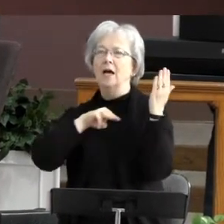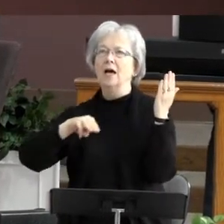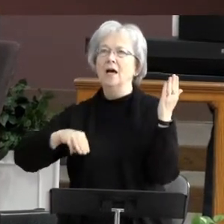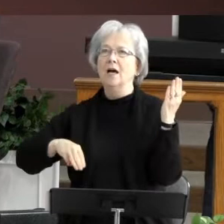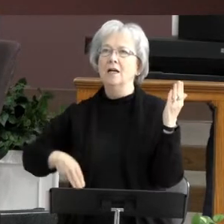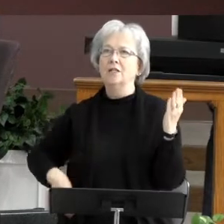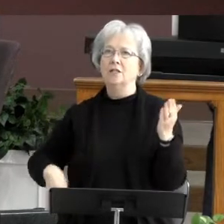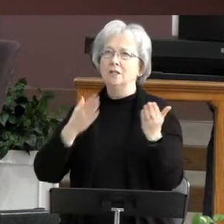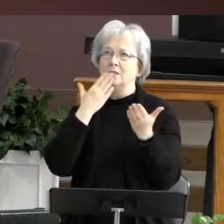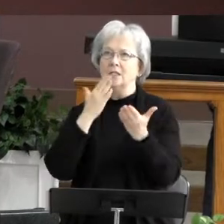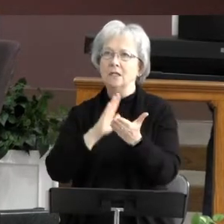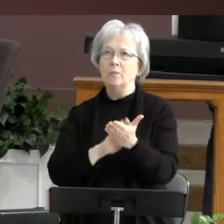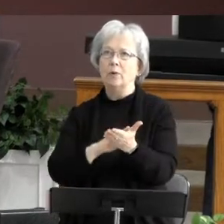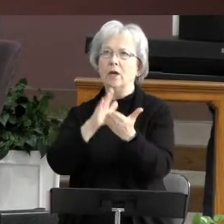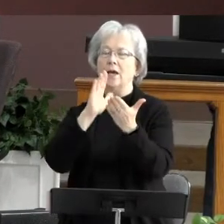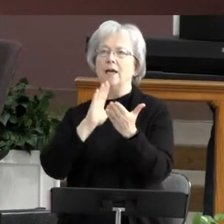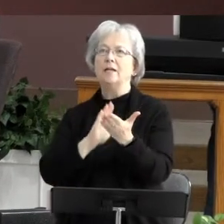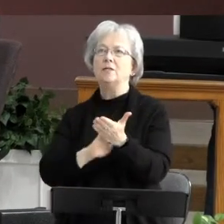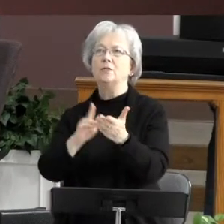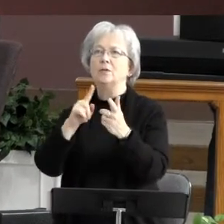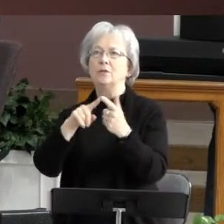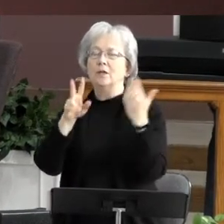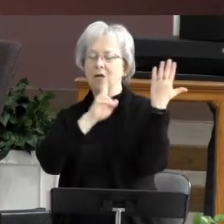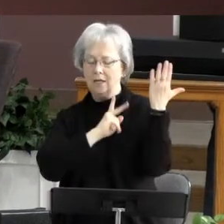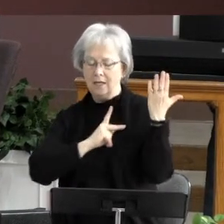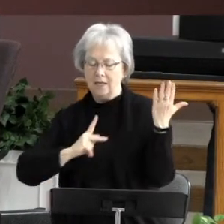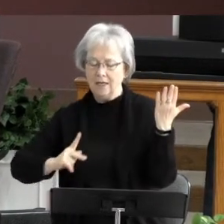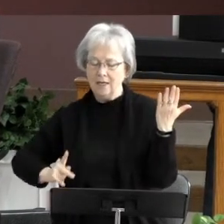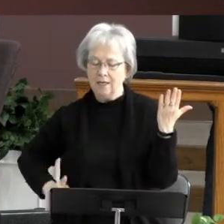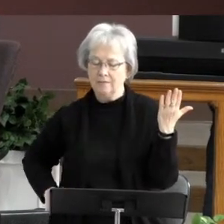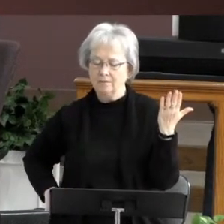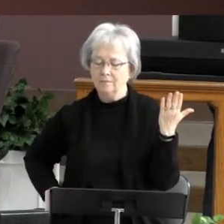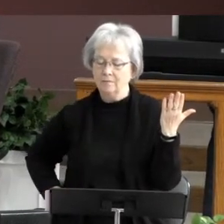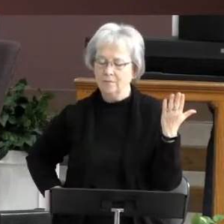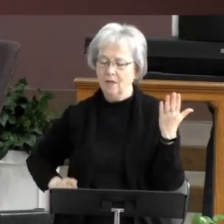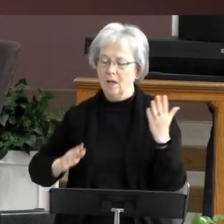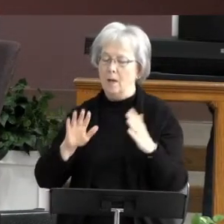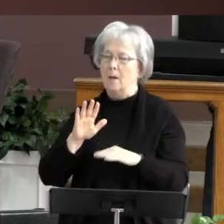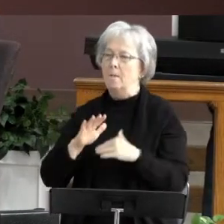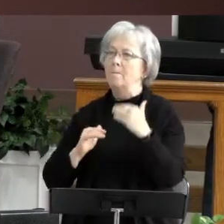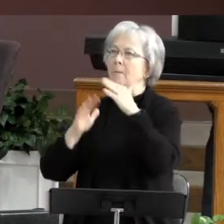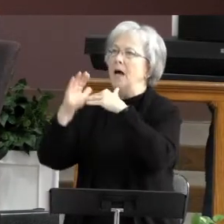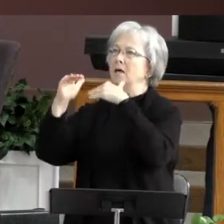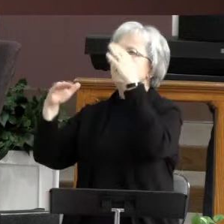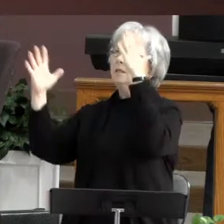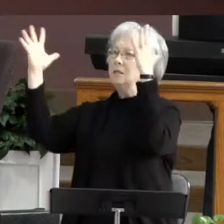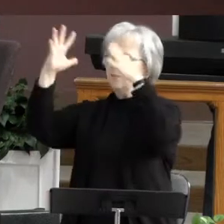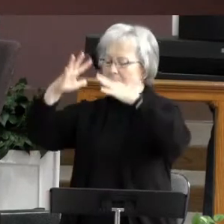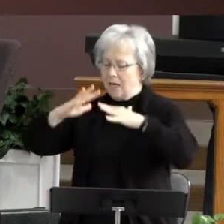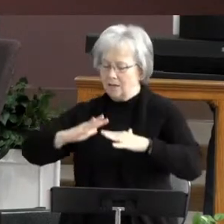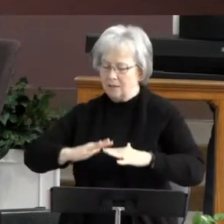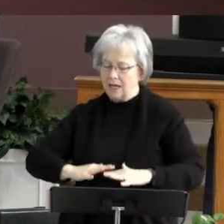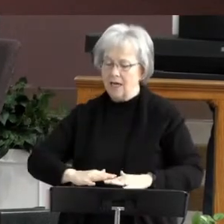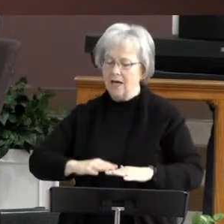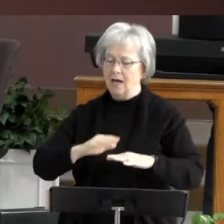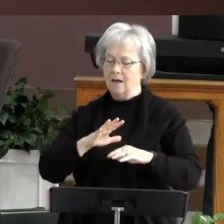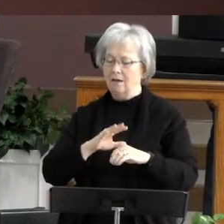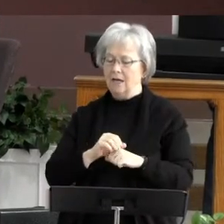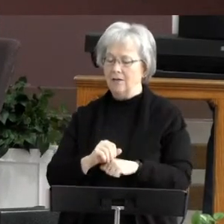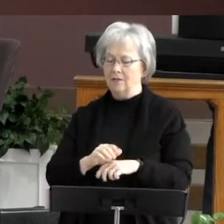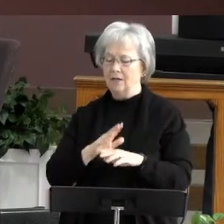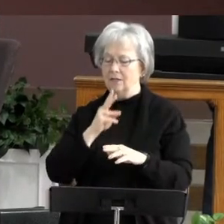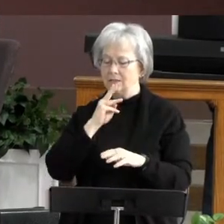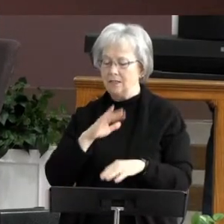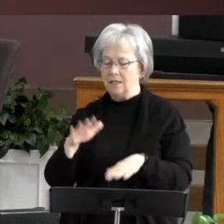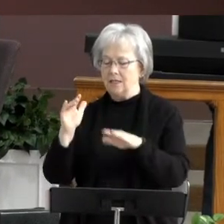and majesty, praise to the King. Mountains bow down